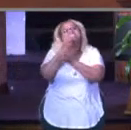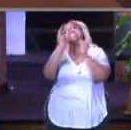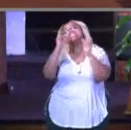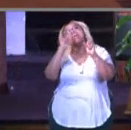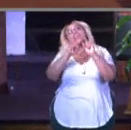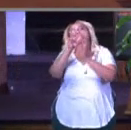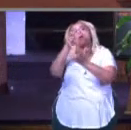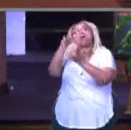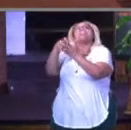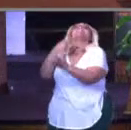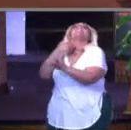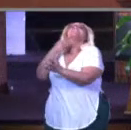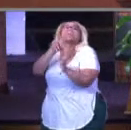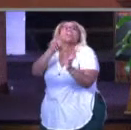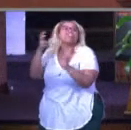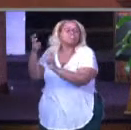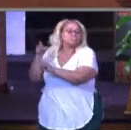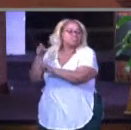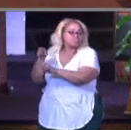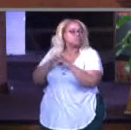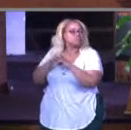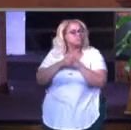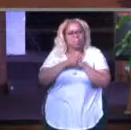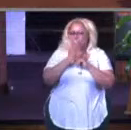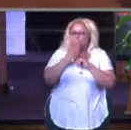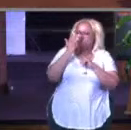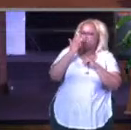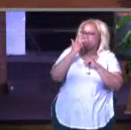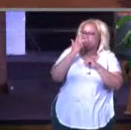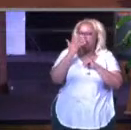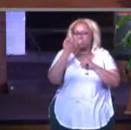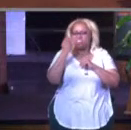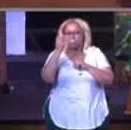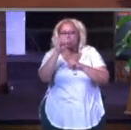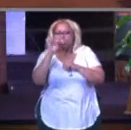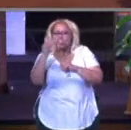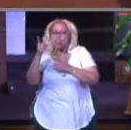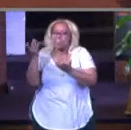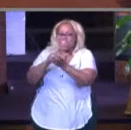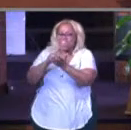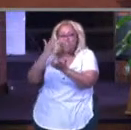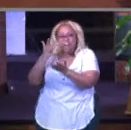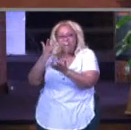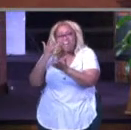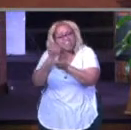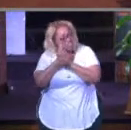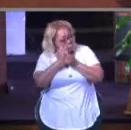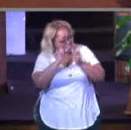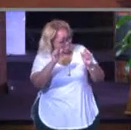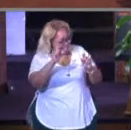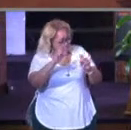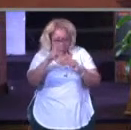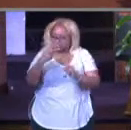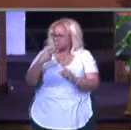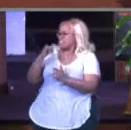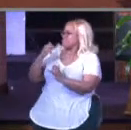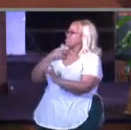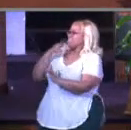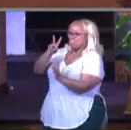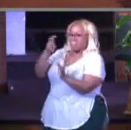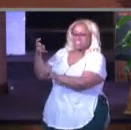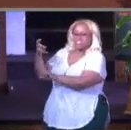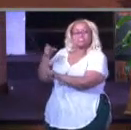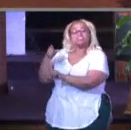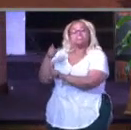Saved but entangled. Why would you want to take on that yoke of bondage again? Saved but entangled. Now